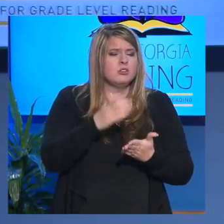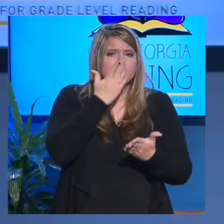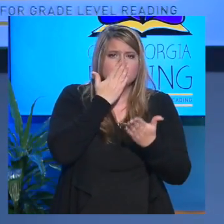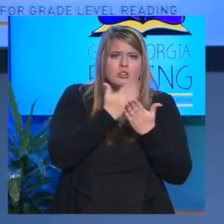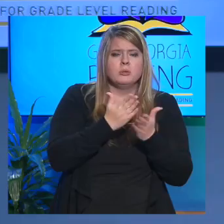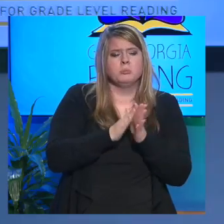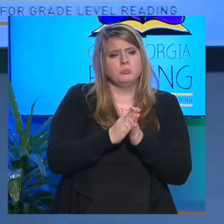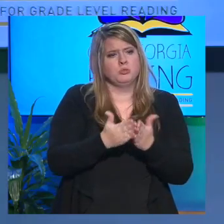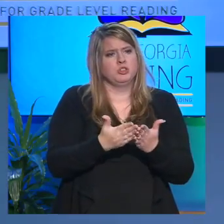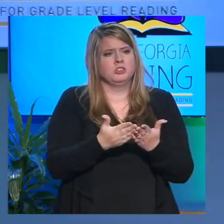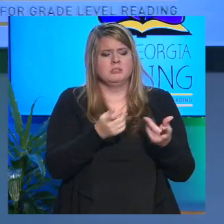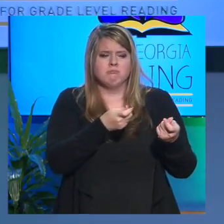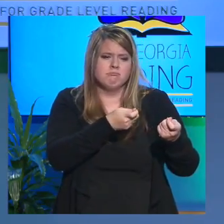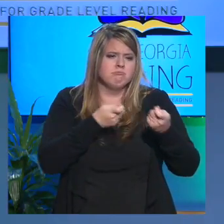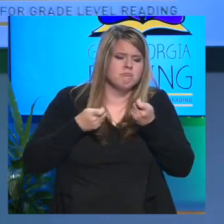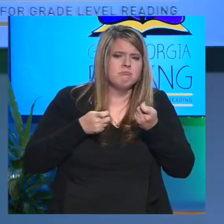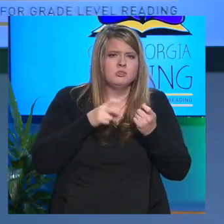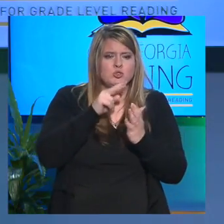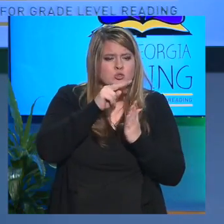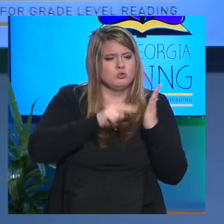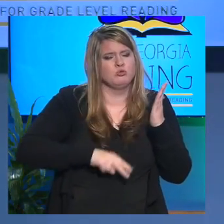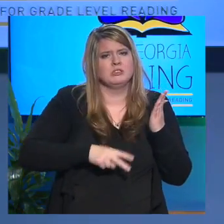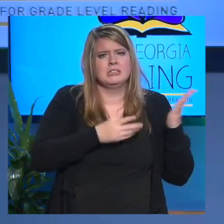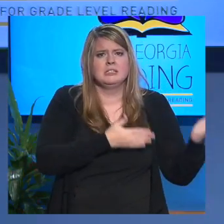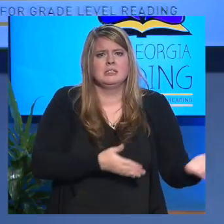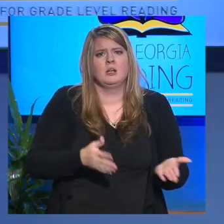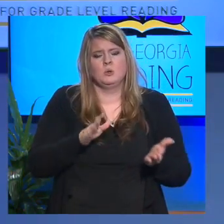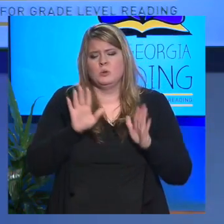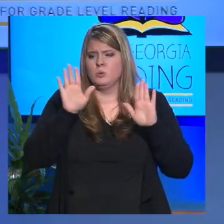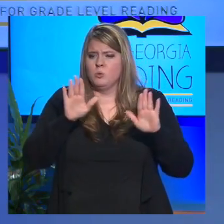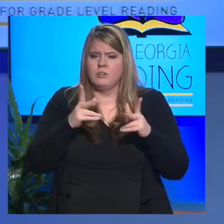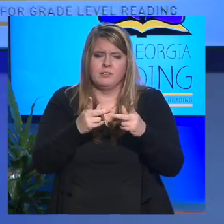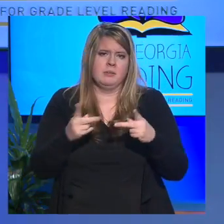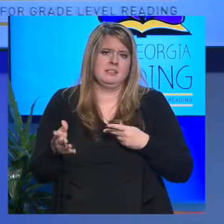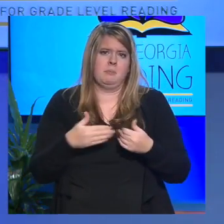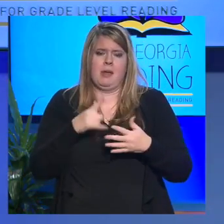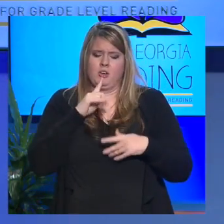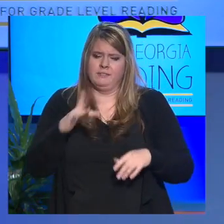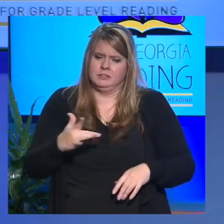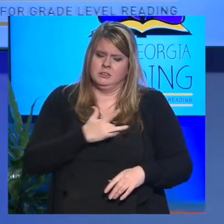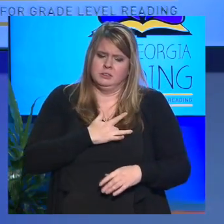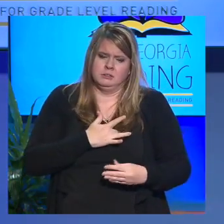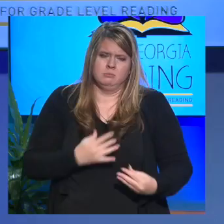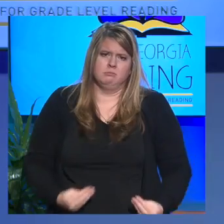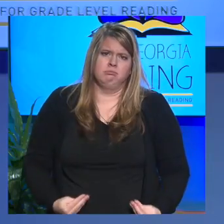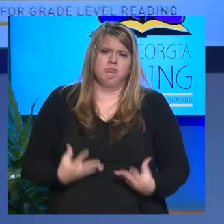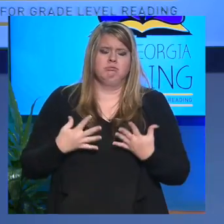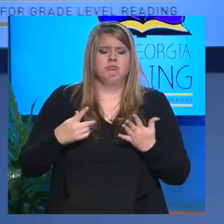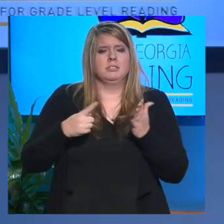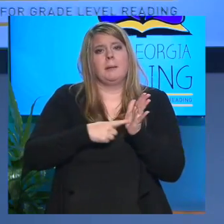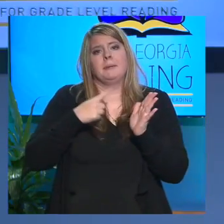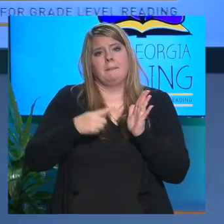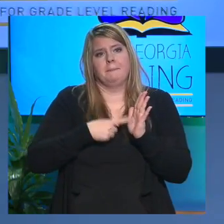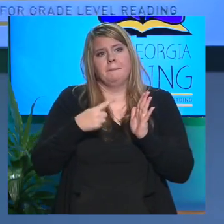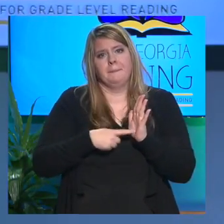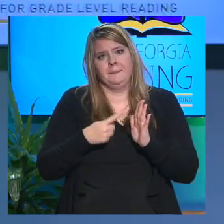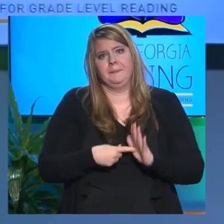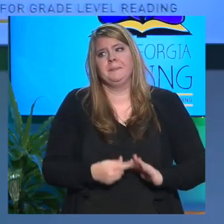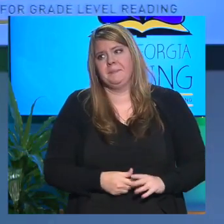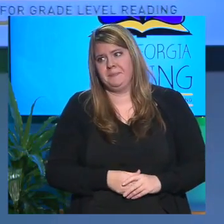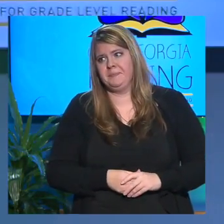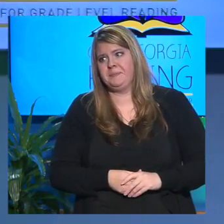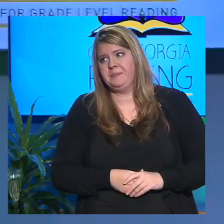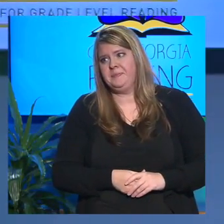to take you wonderful places, even if it breaks your heart sometimes. Now, I'd like to introduce